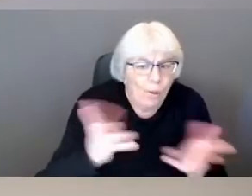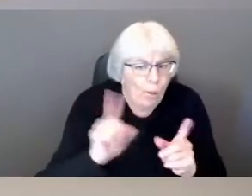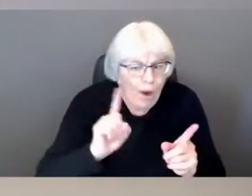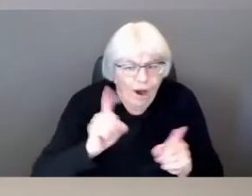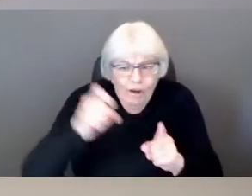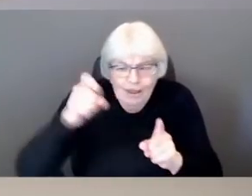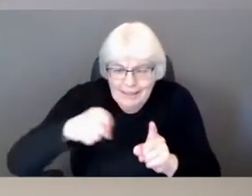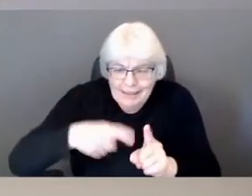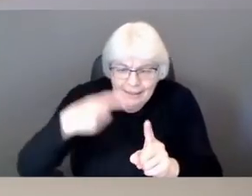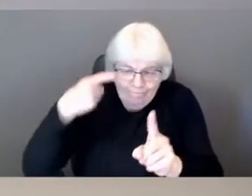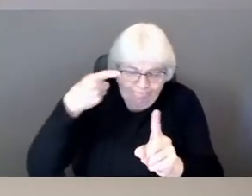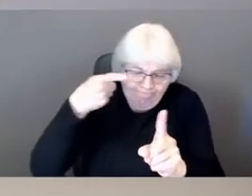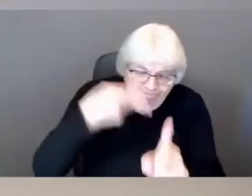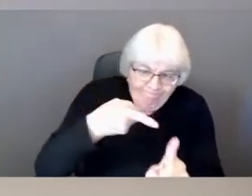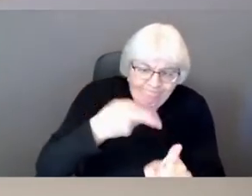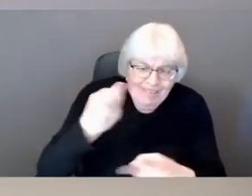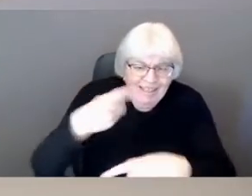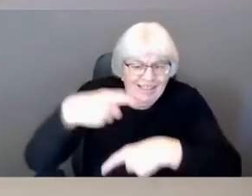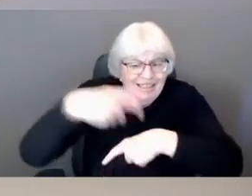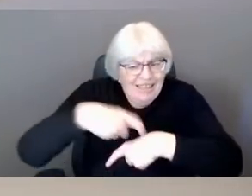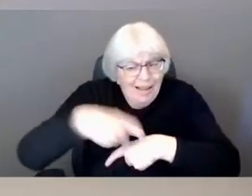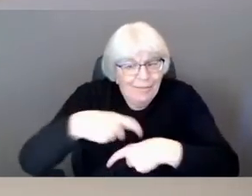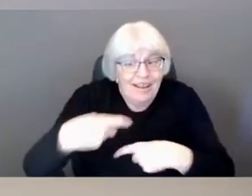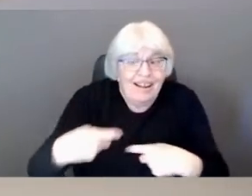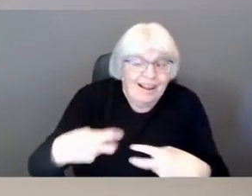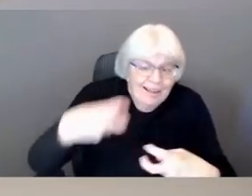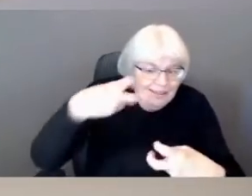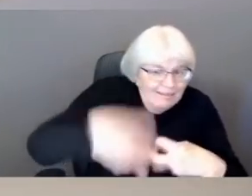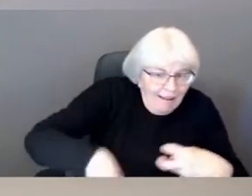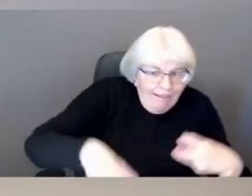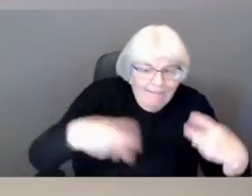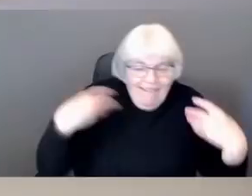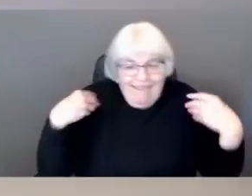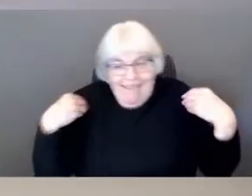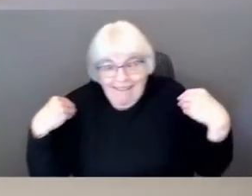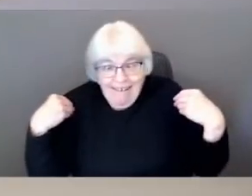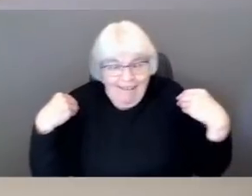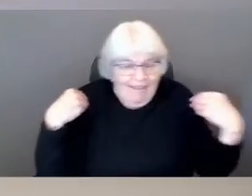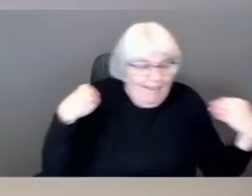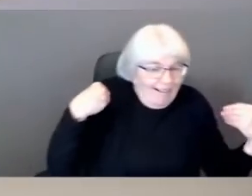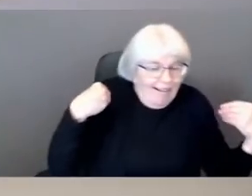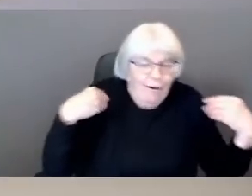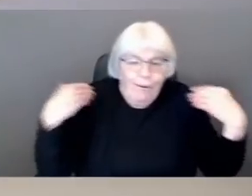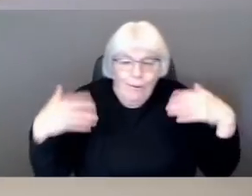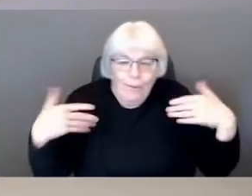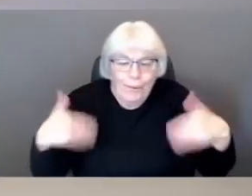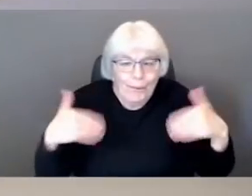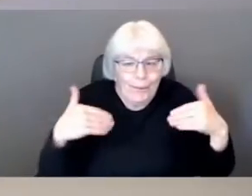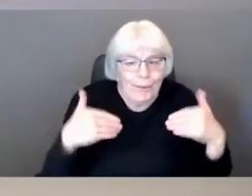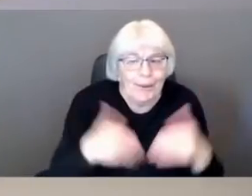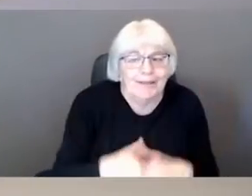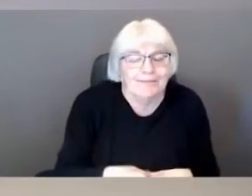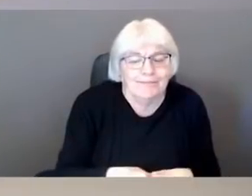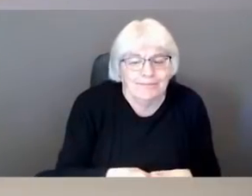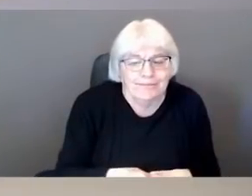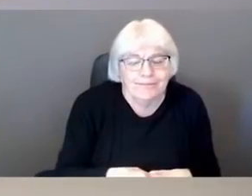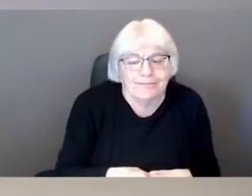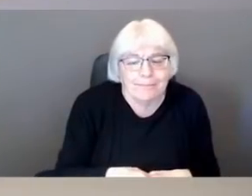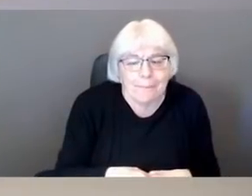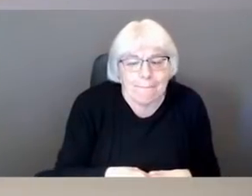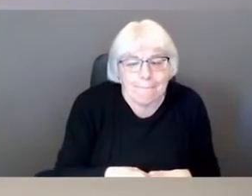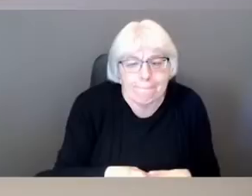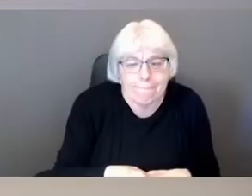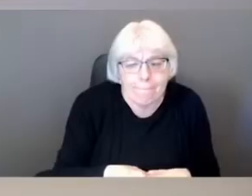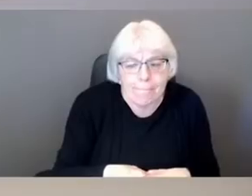when they get pulled in all sorts of directions. And I just have one last quick clarification. I was wondering if you can clarify if teams under 12